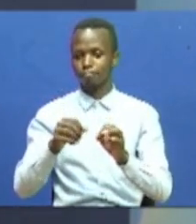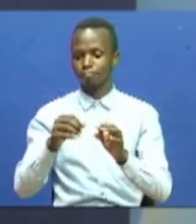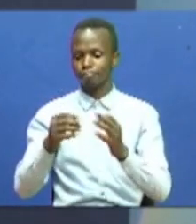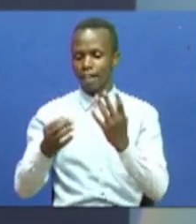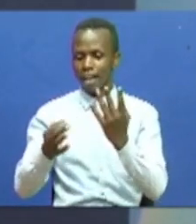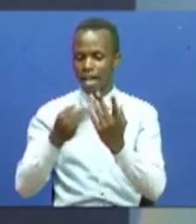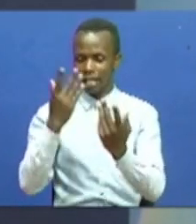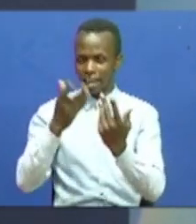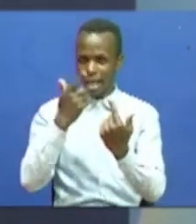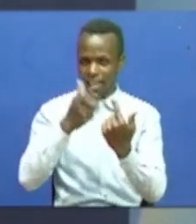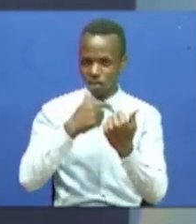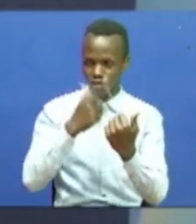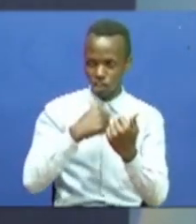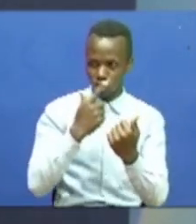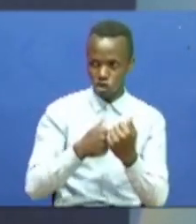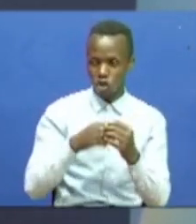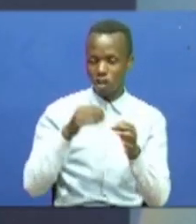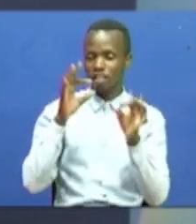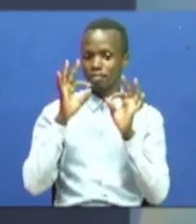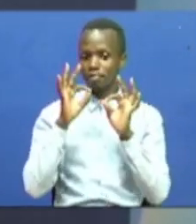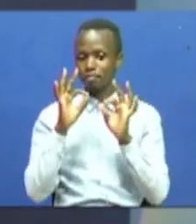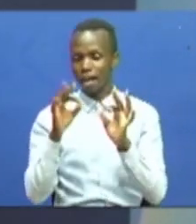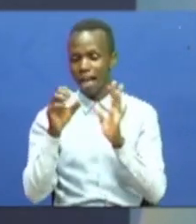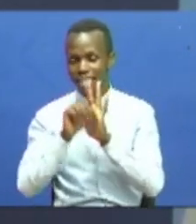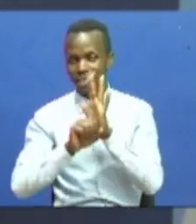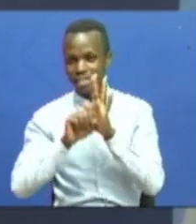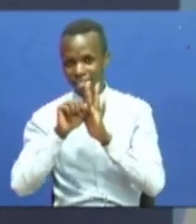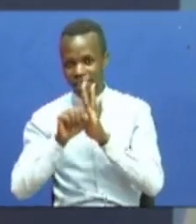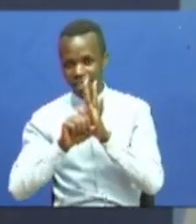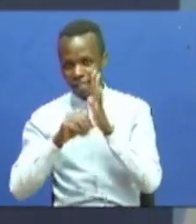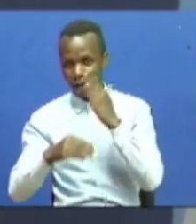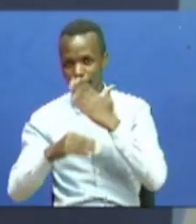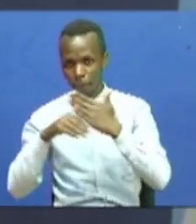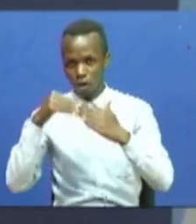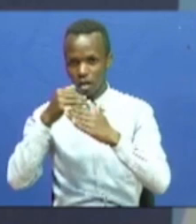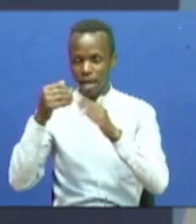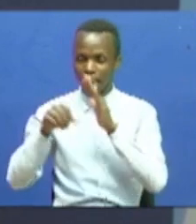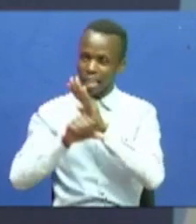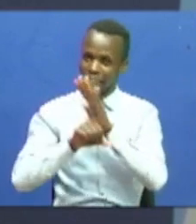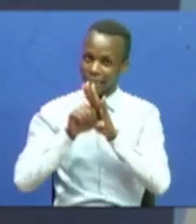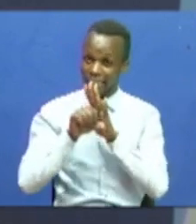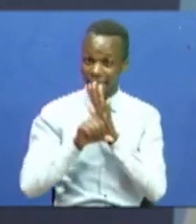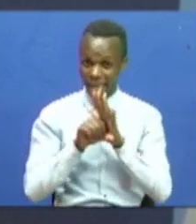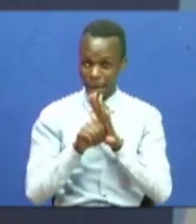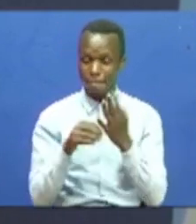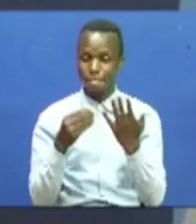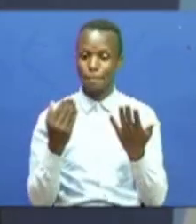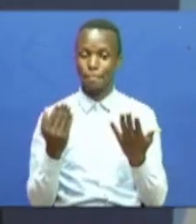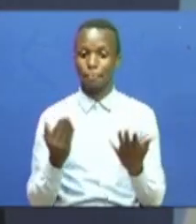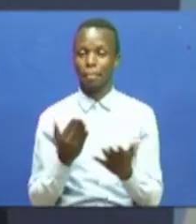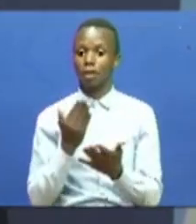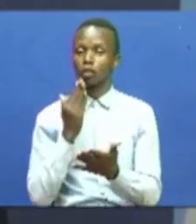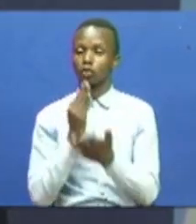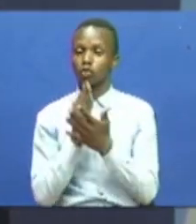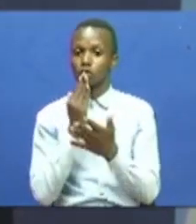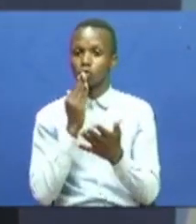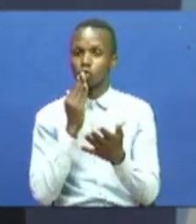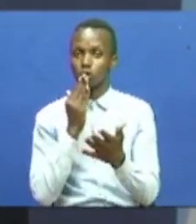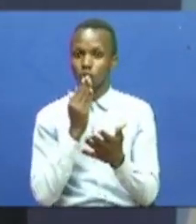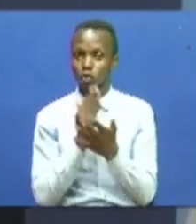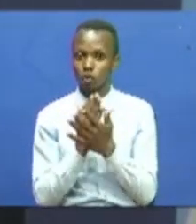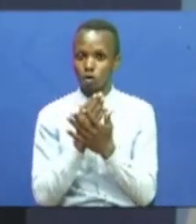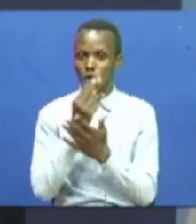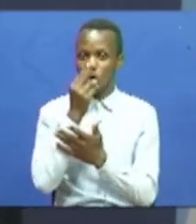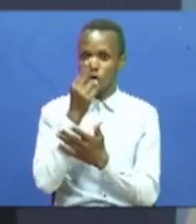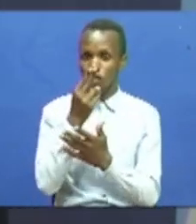smart ITS system, building up an ecosystem. And these kind of projects also is formulated to